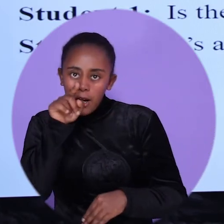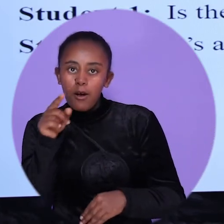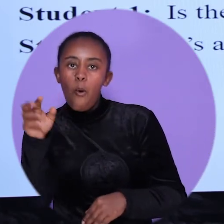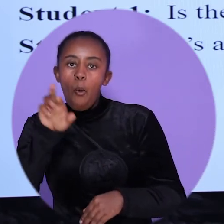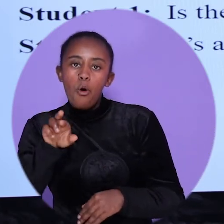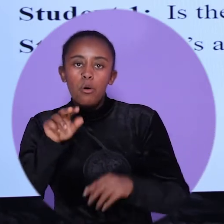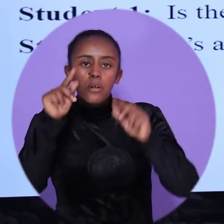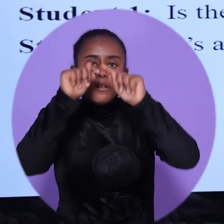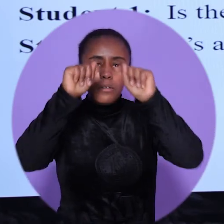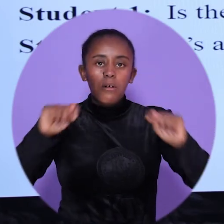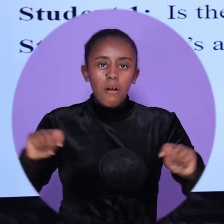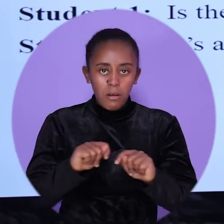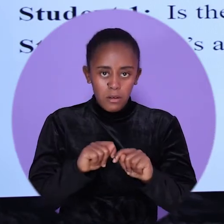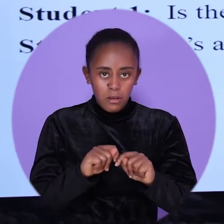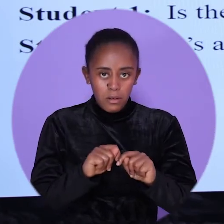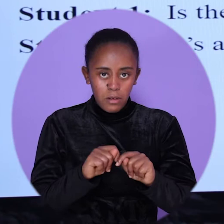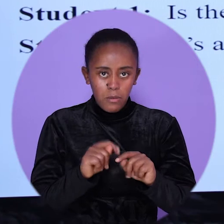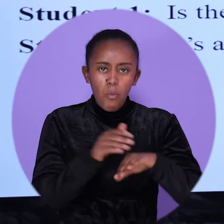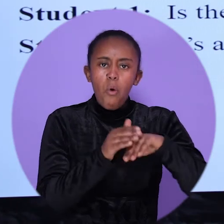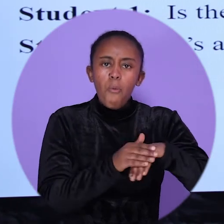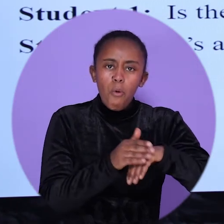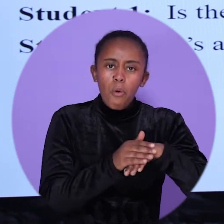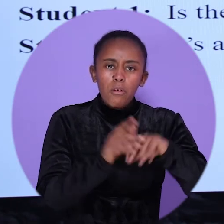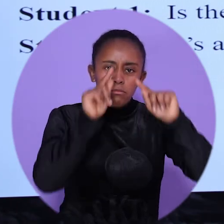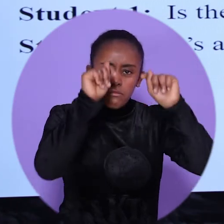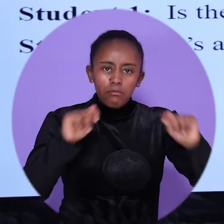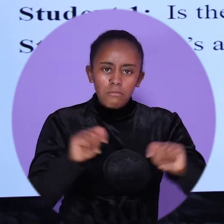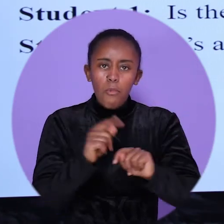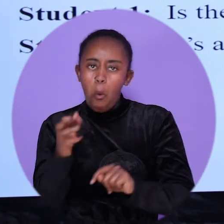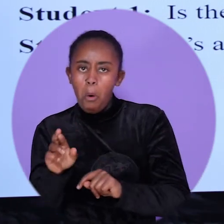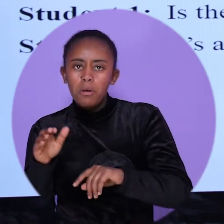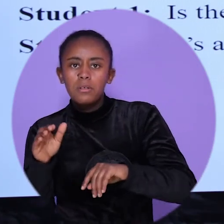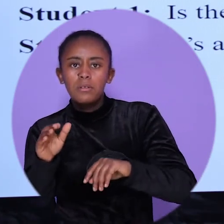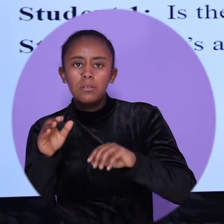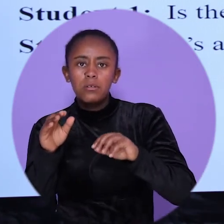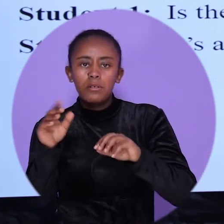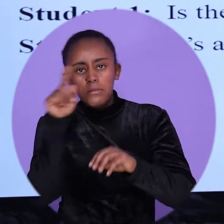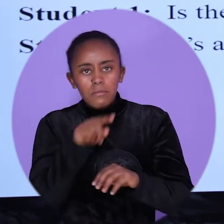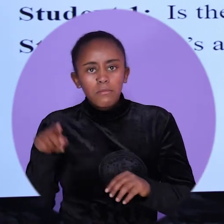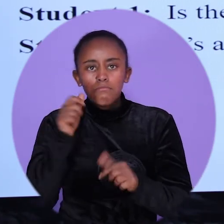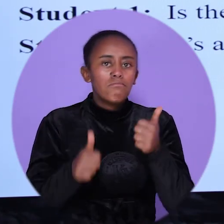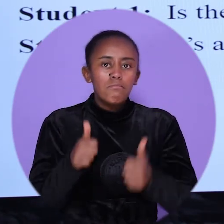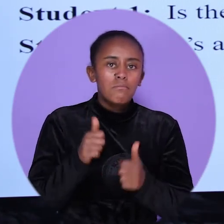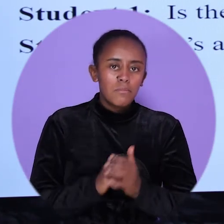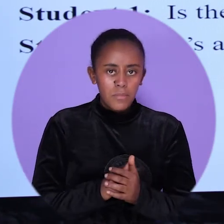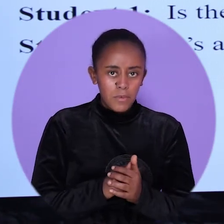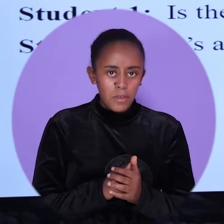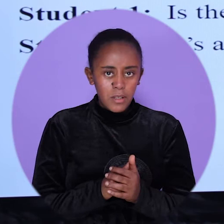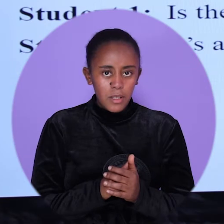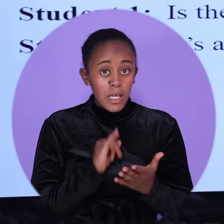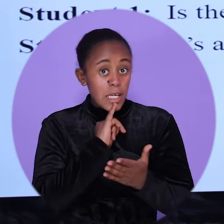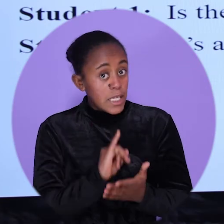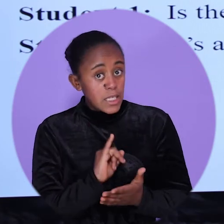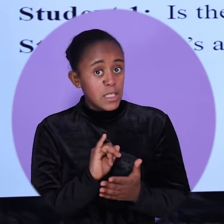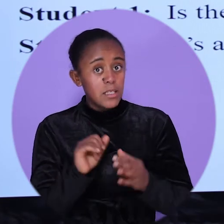triangle? The question is. So please, students, say after me. It says what? Is the ball